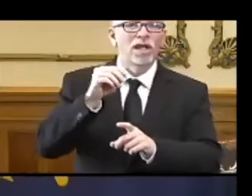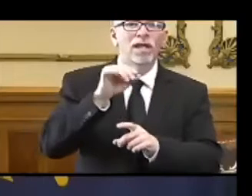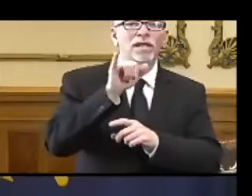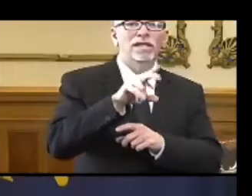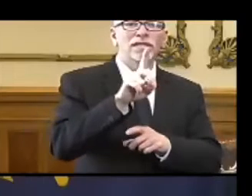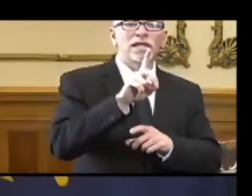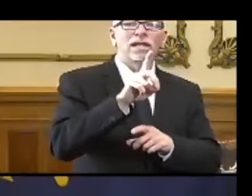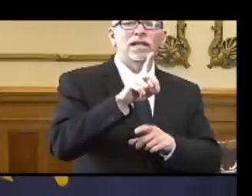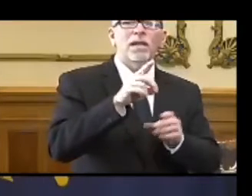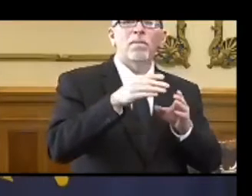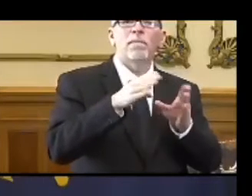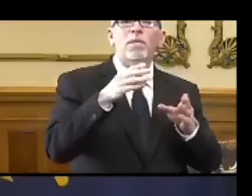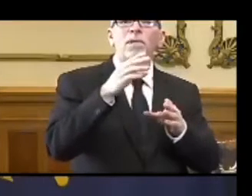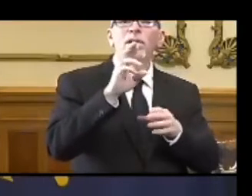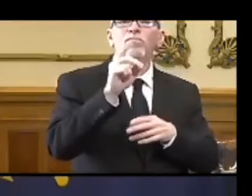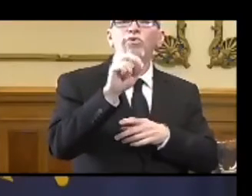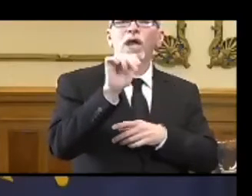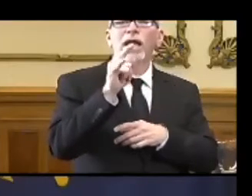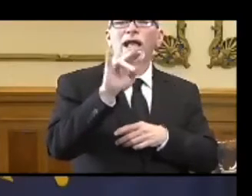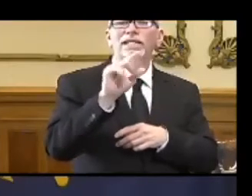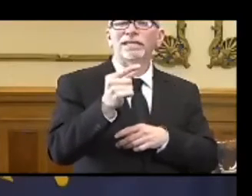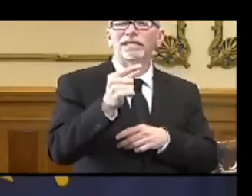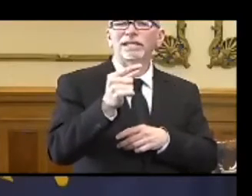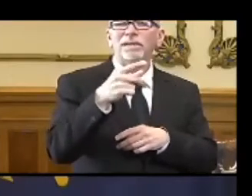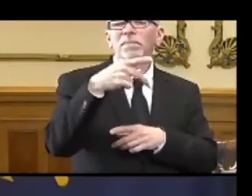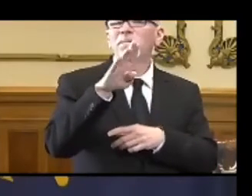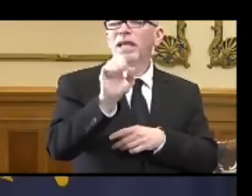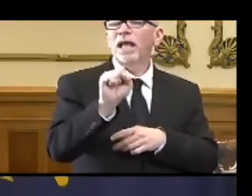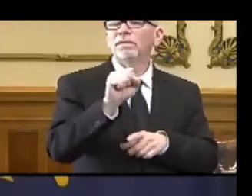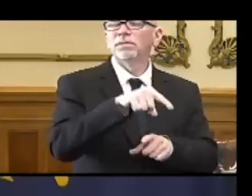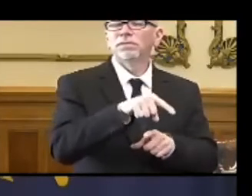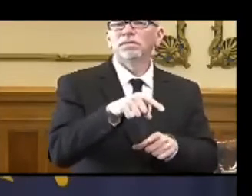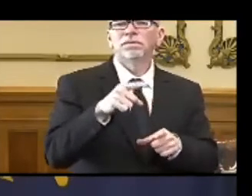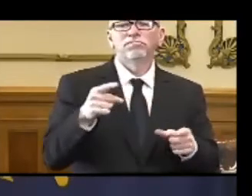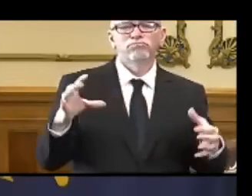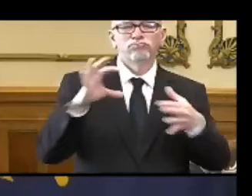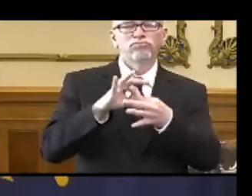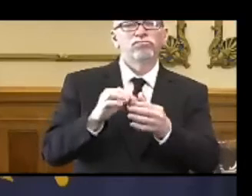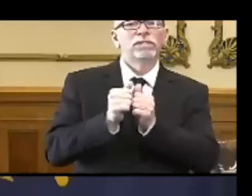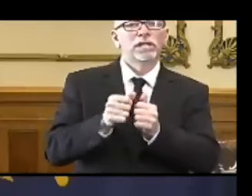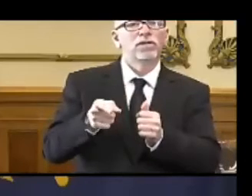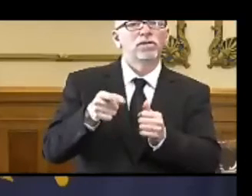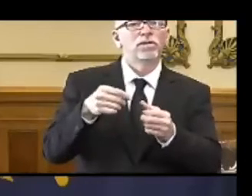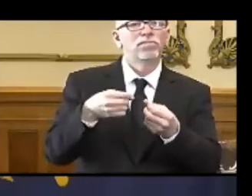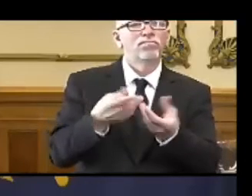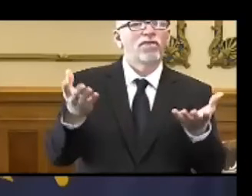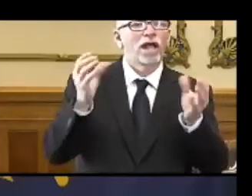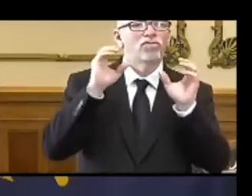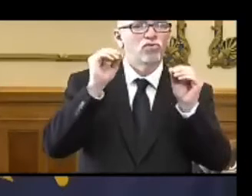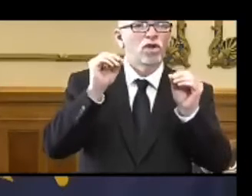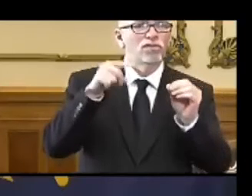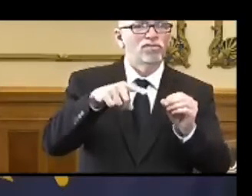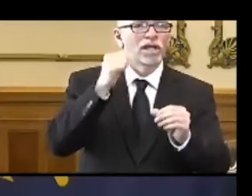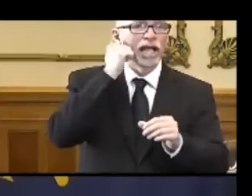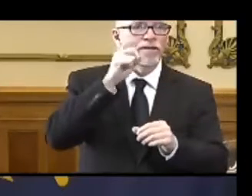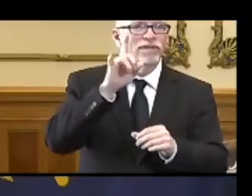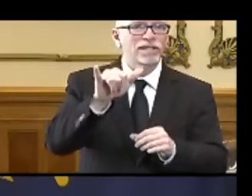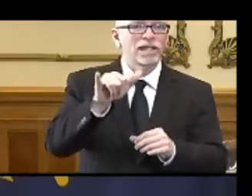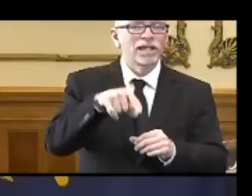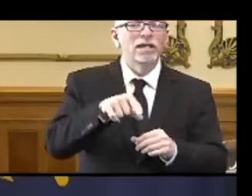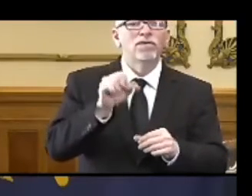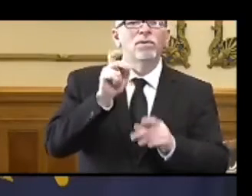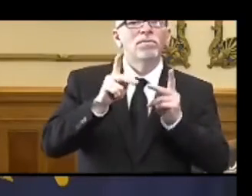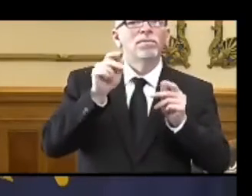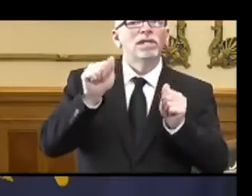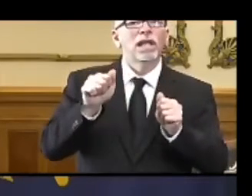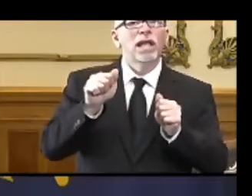Indiana Public Broadcasting, PBS, for coming together and putting instruction out there on a daily basis so folks